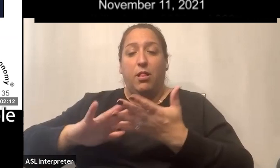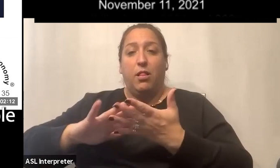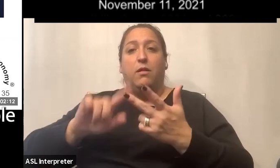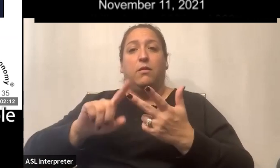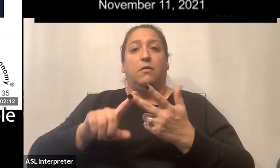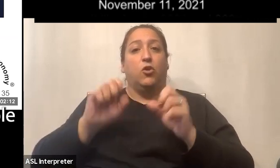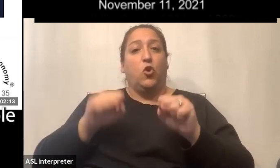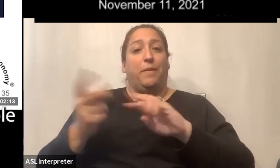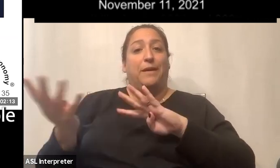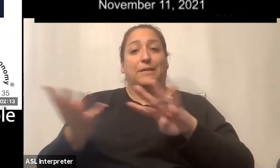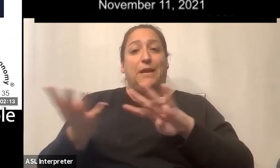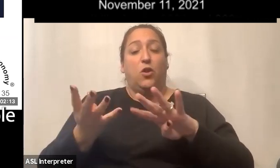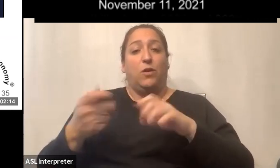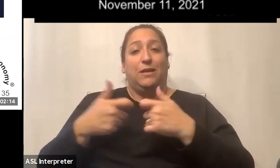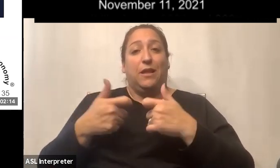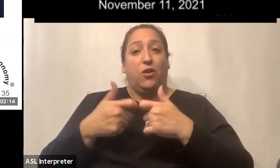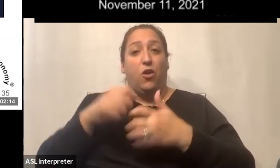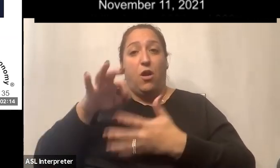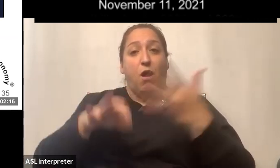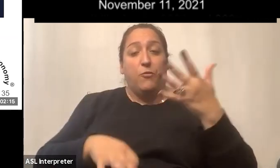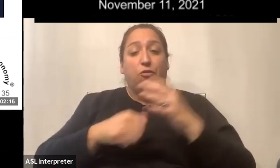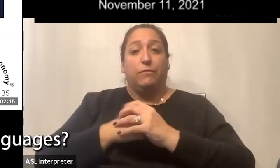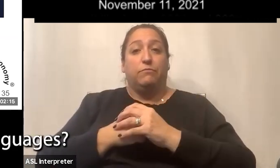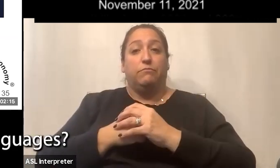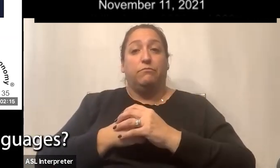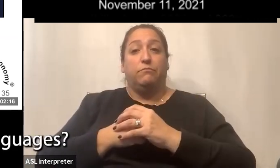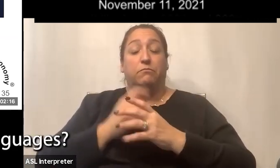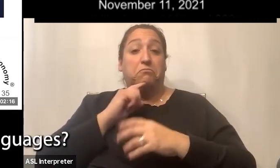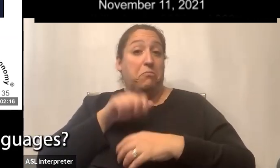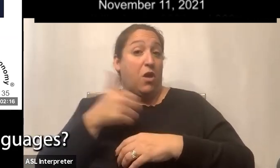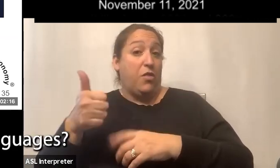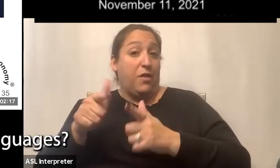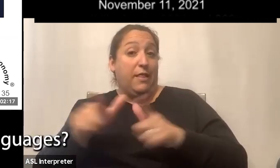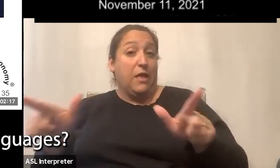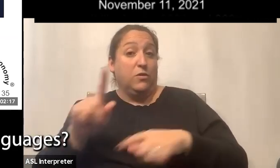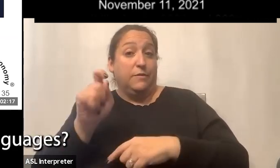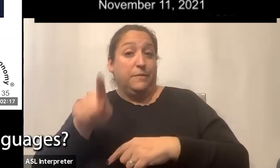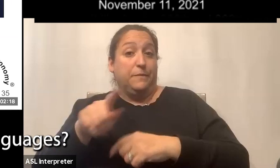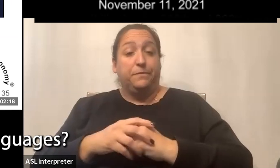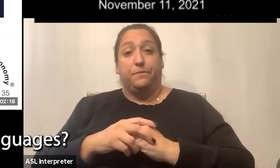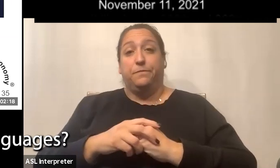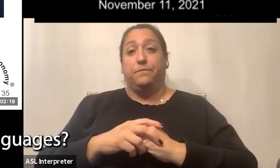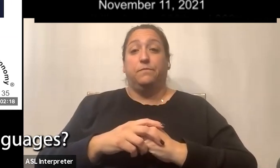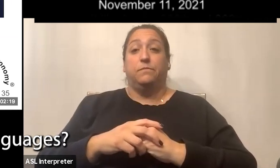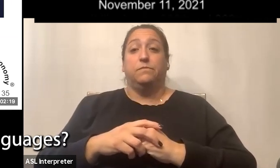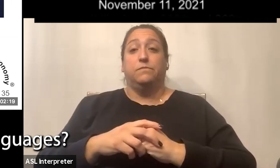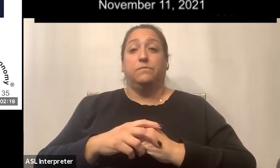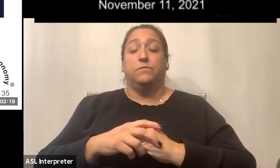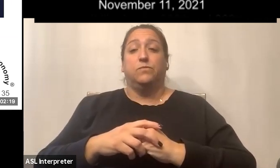be downloadable electronic options? Could the materials be in other languages?